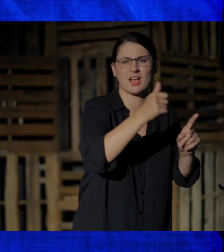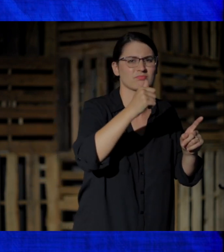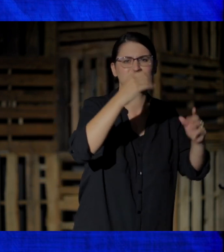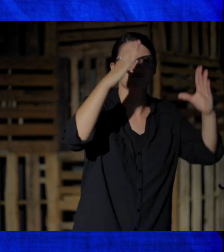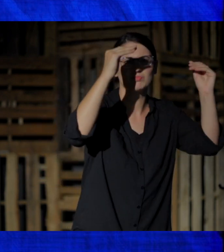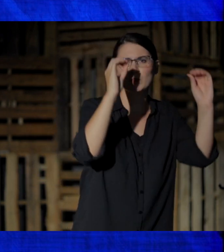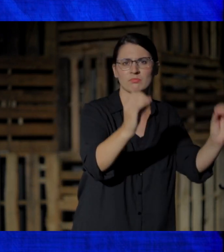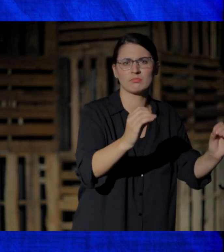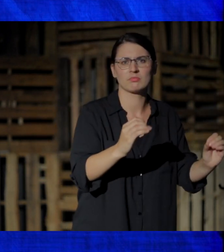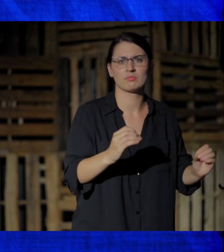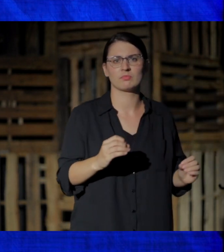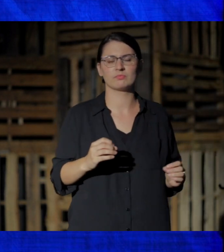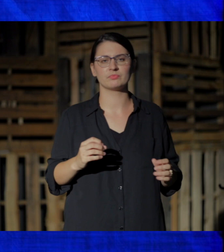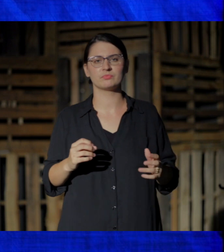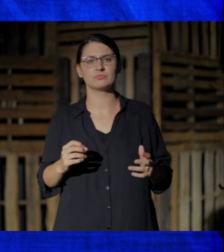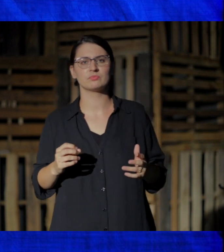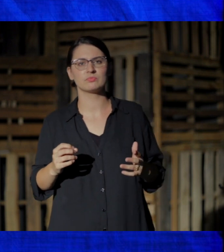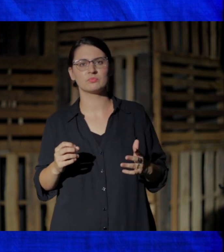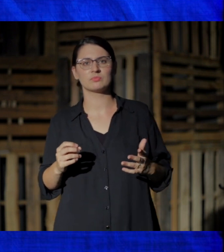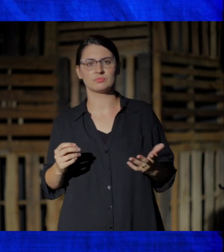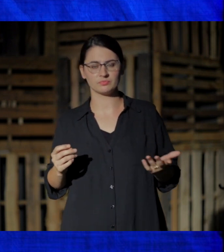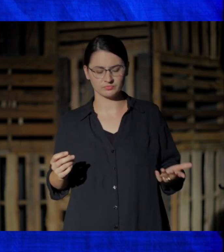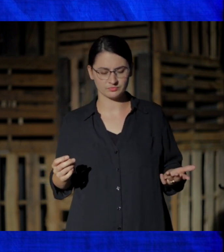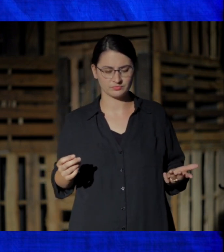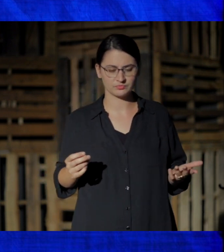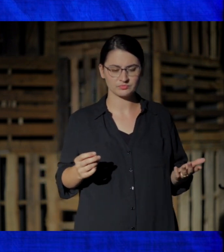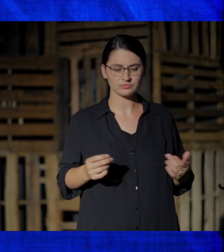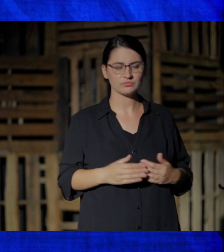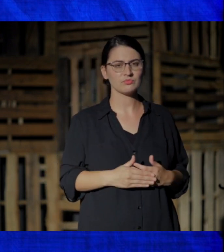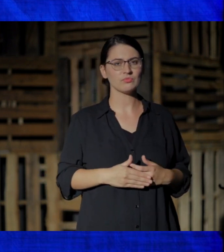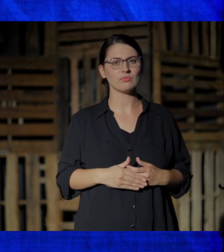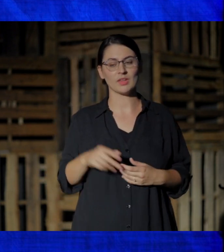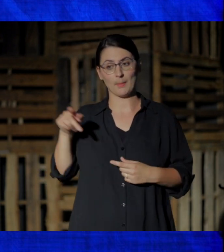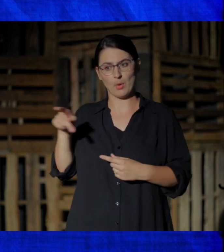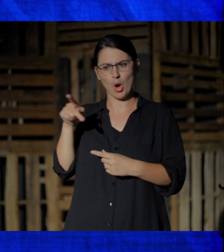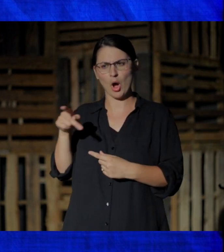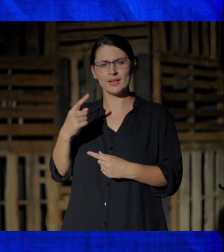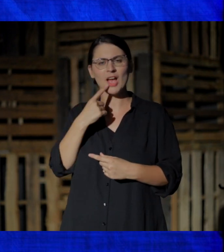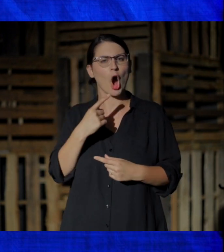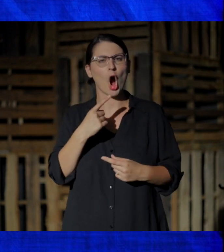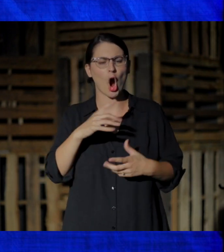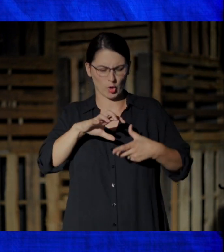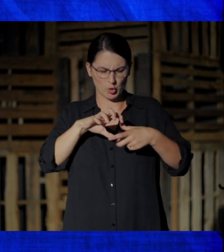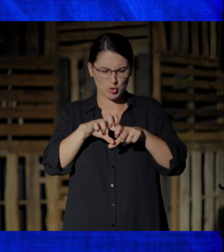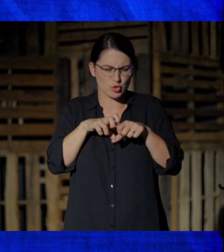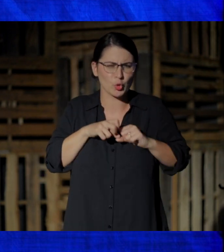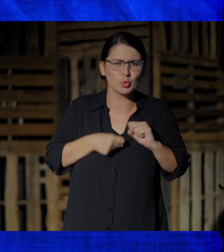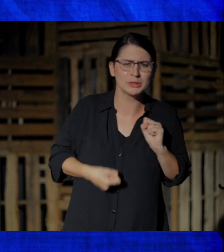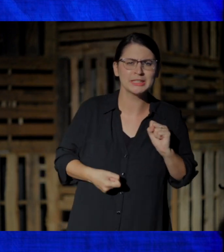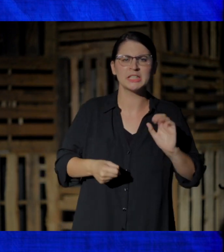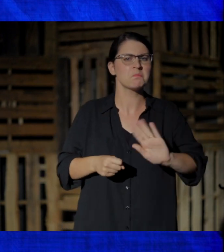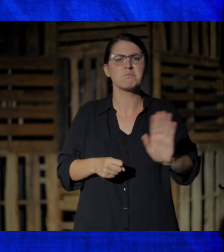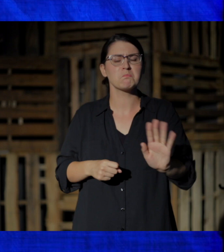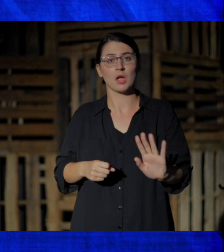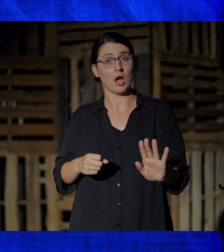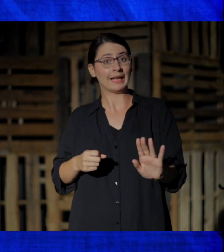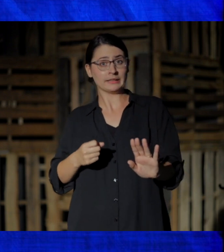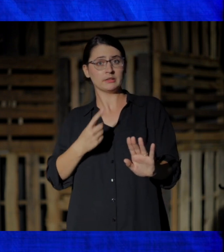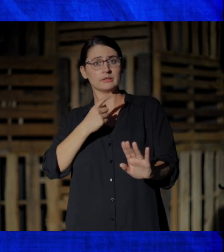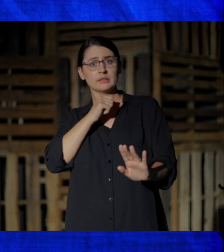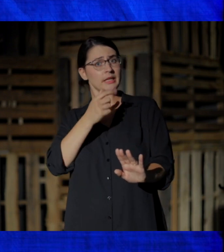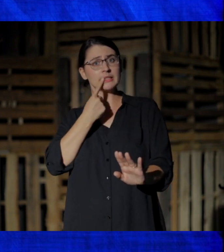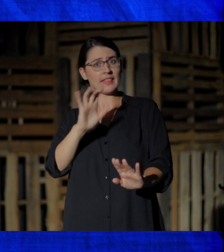way like people who don't have any hope. Now notice he doesn't say, I don't want you to grieve. Did you catch that? A lot of times this is